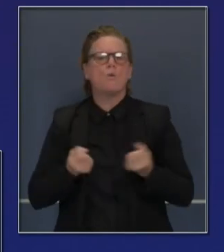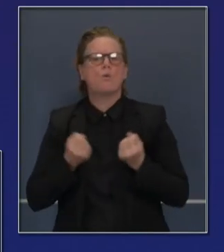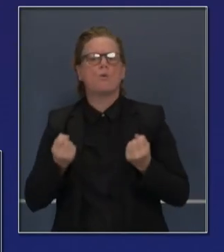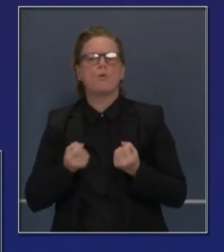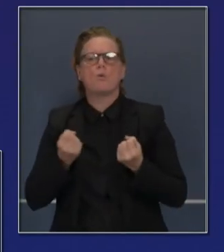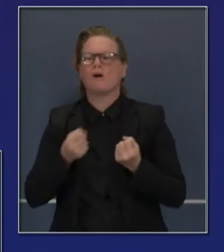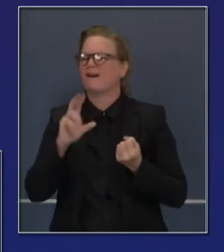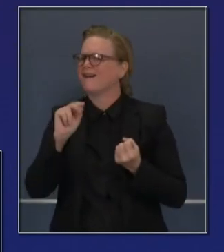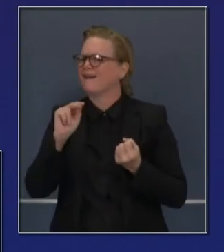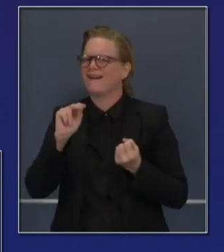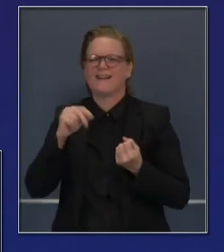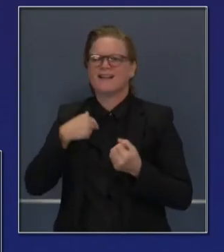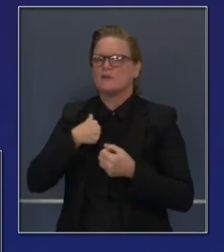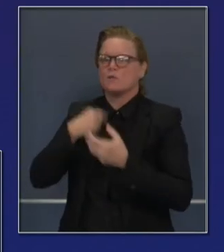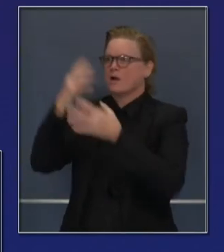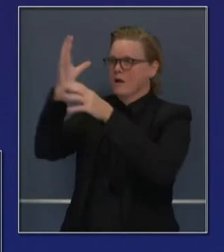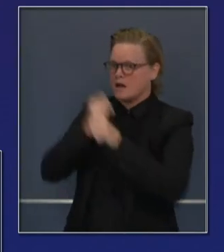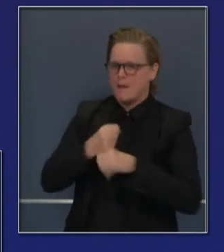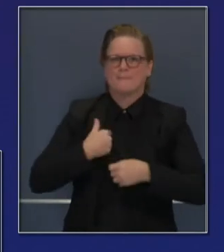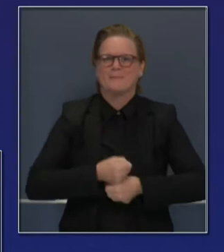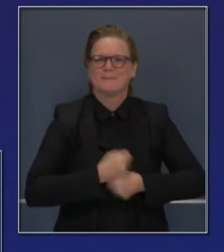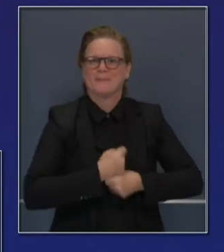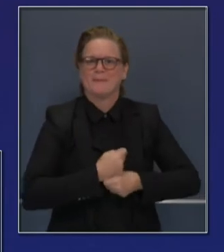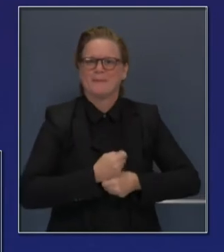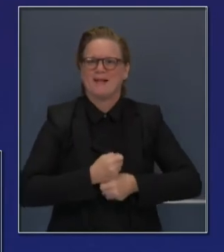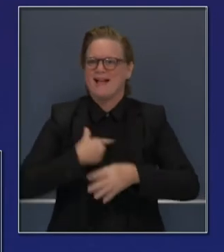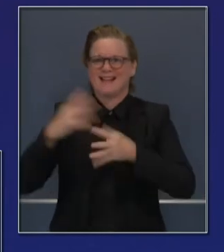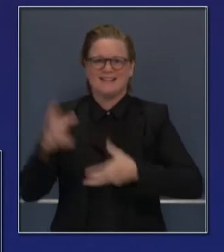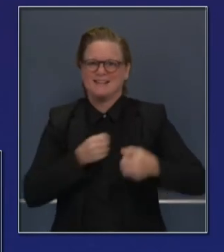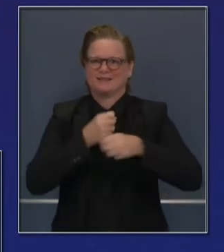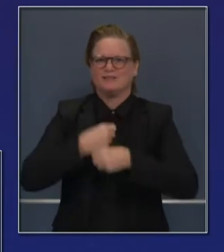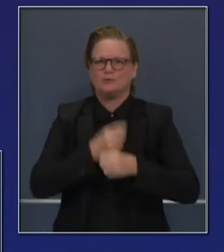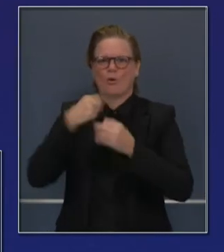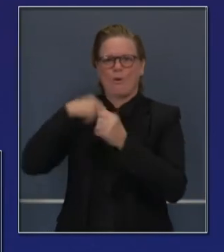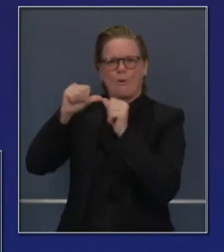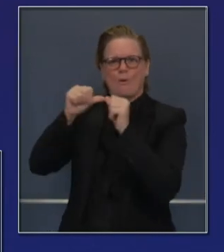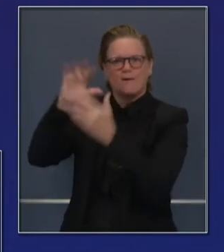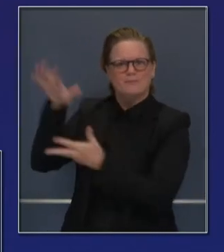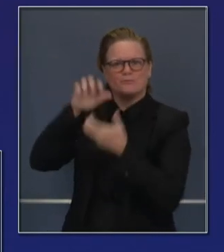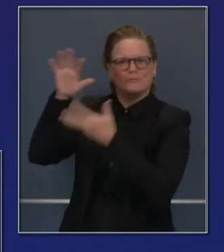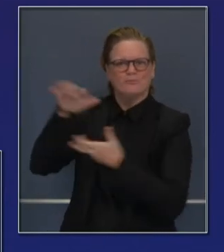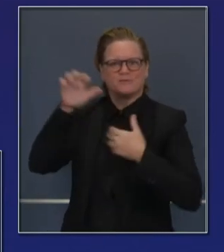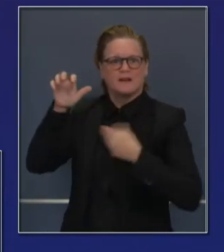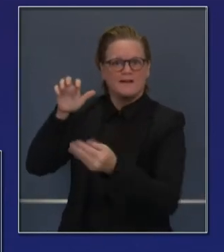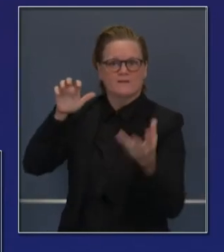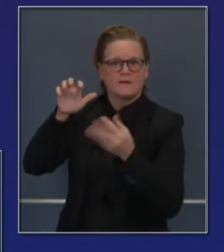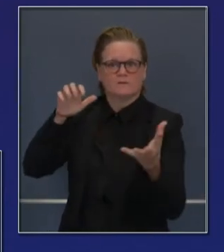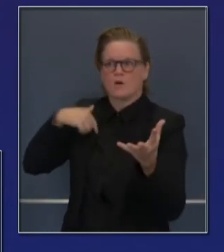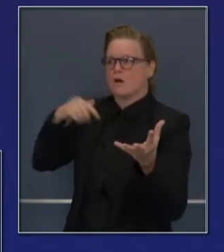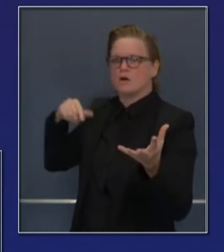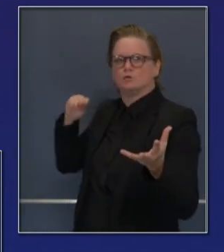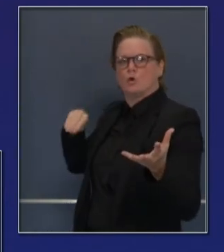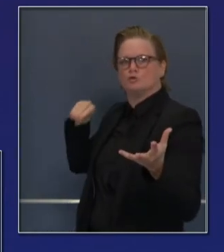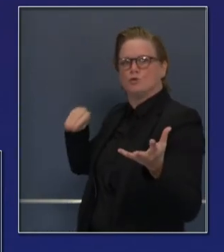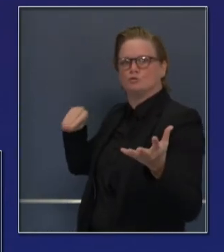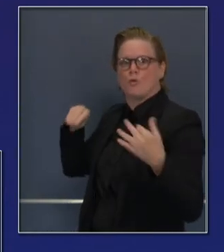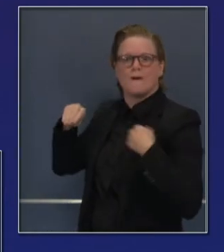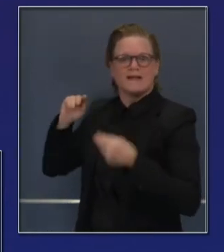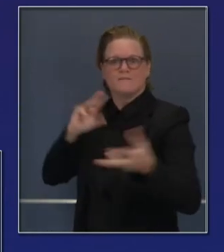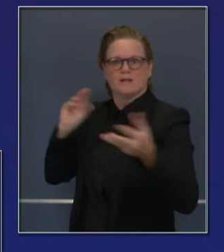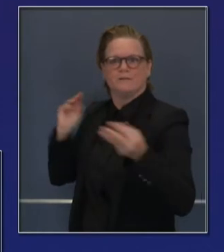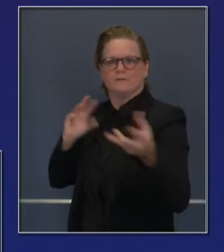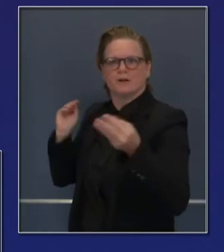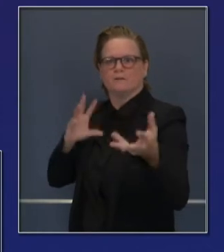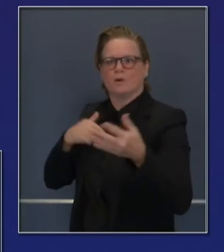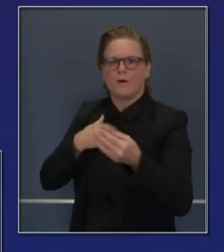I reminded you in previous presentations, we've already distributed some 600 plus million masks